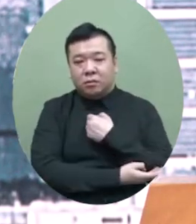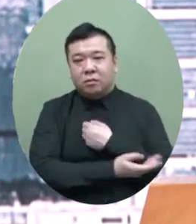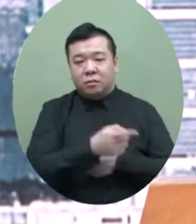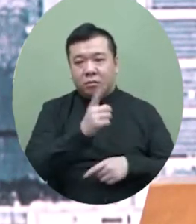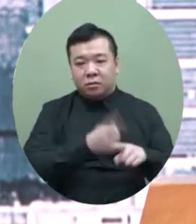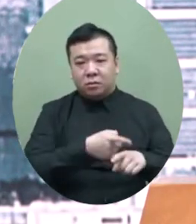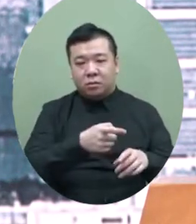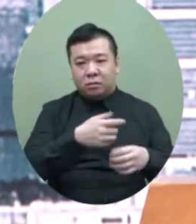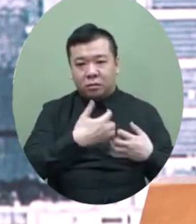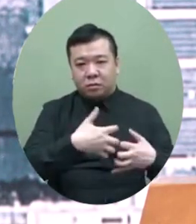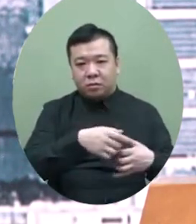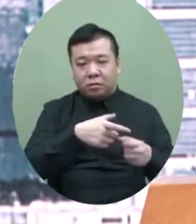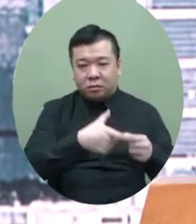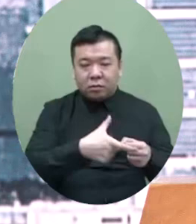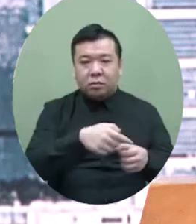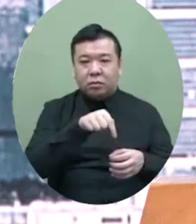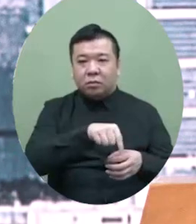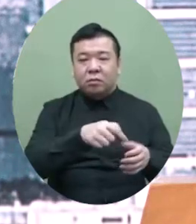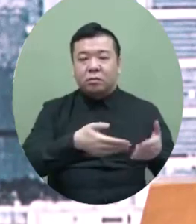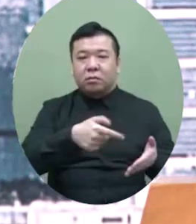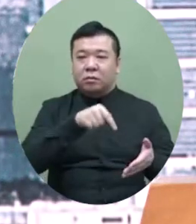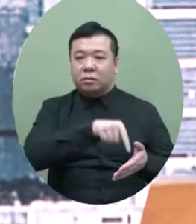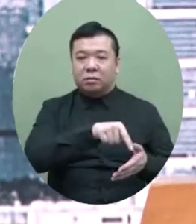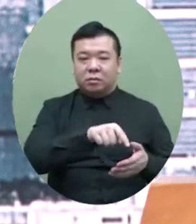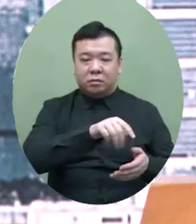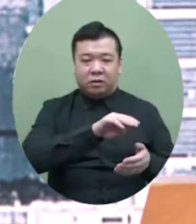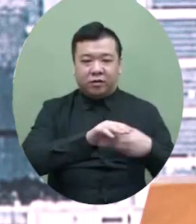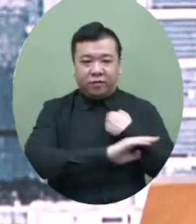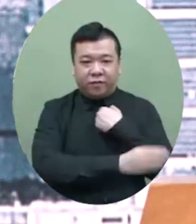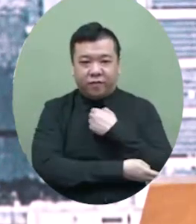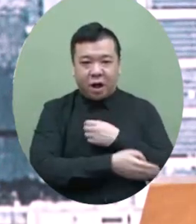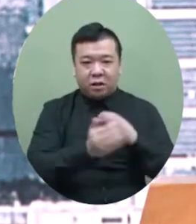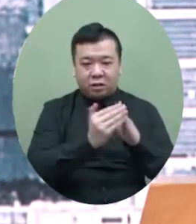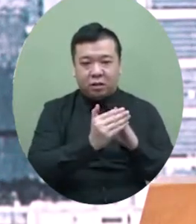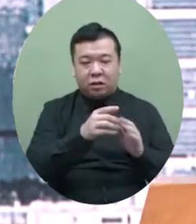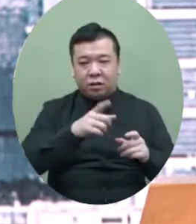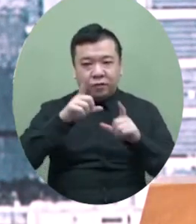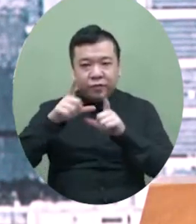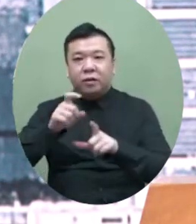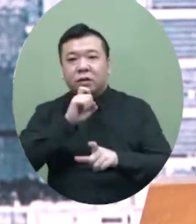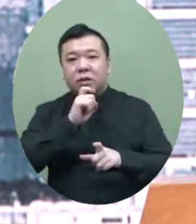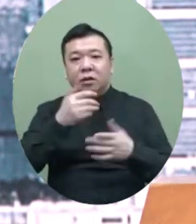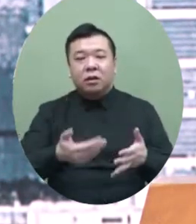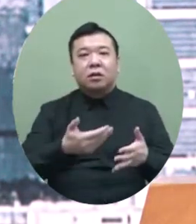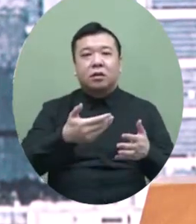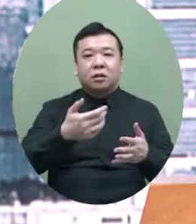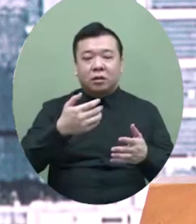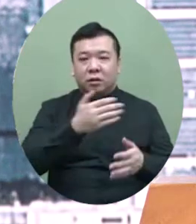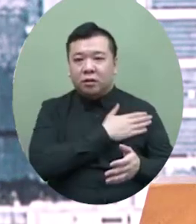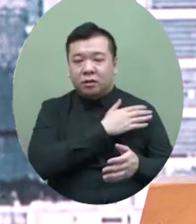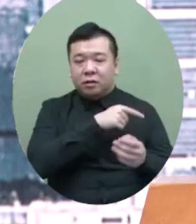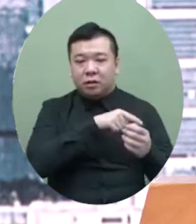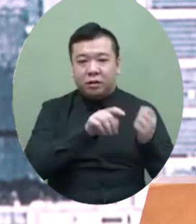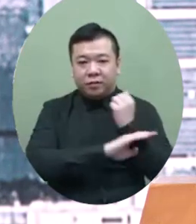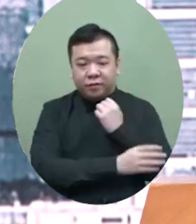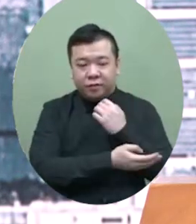the CJ, whether the current CJ or the former CJ, they did meet with me from time to time when they have issues